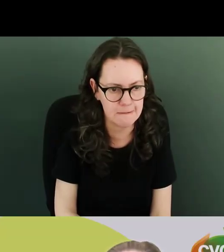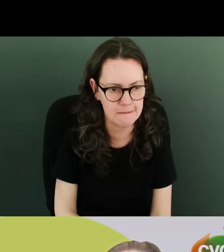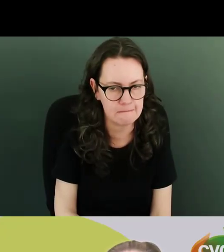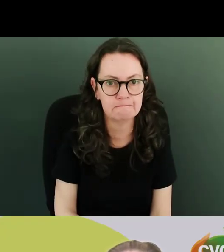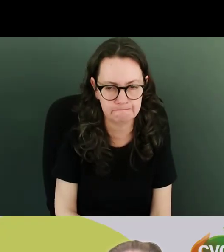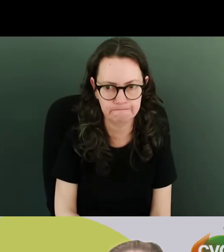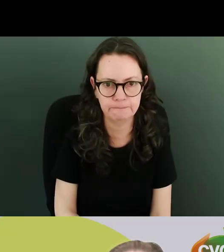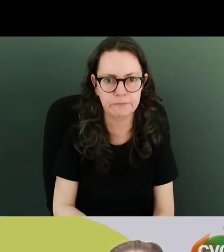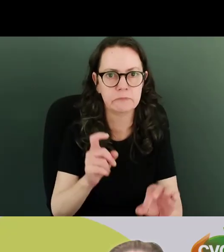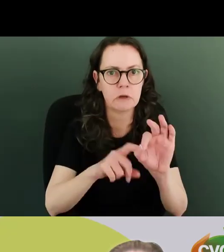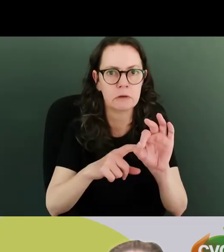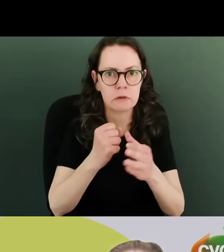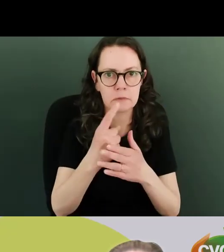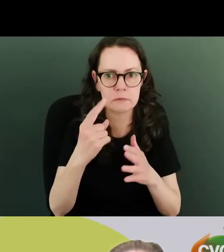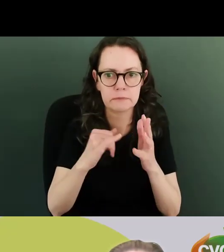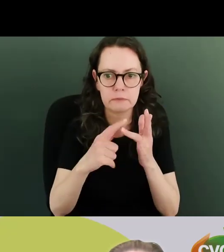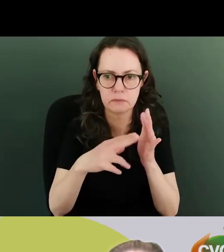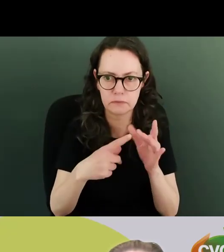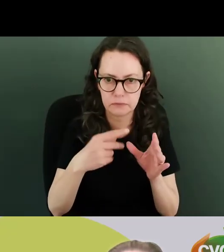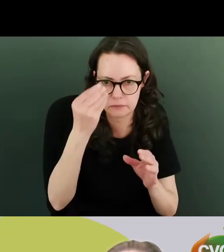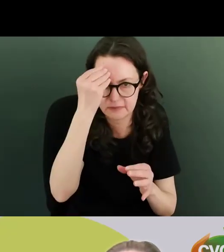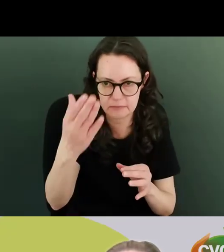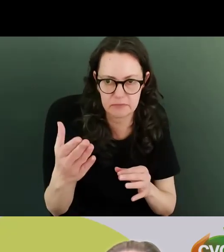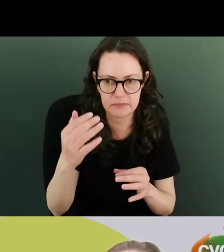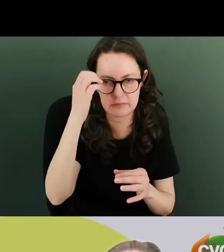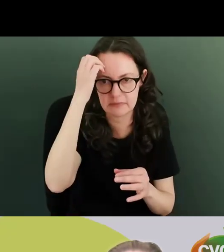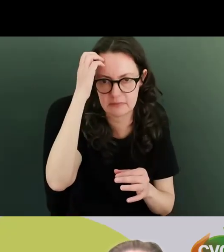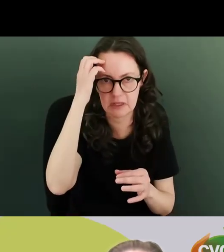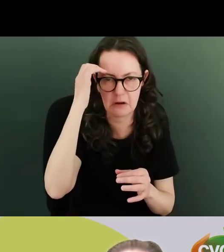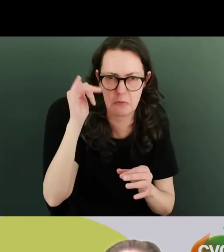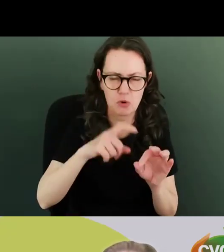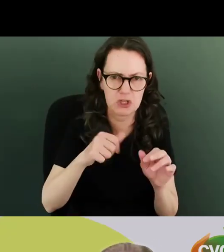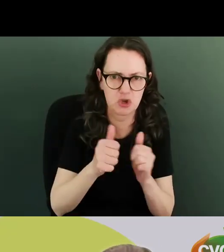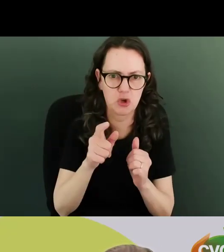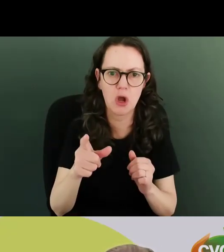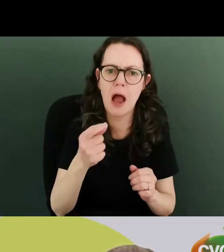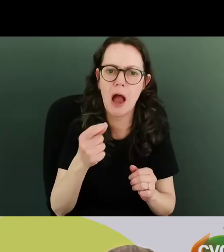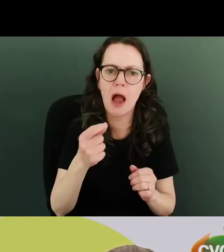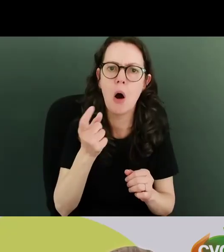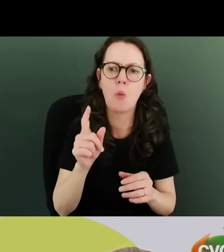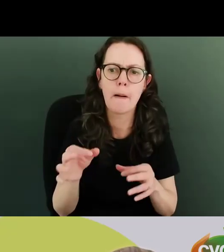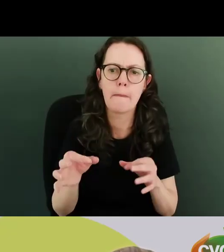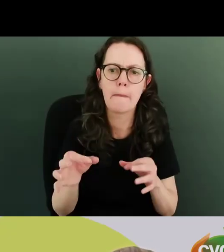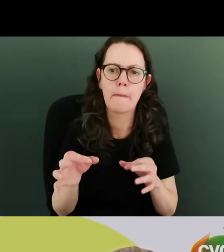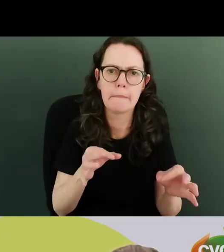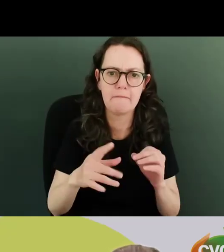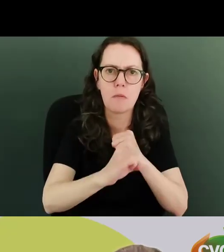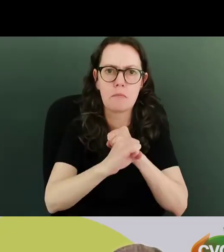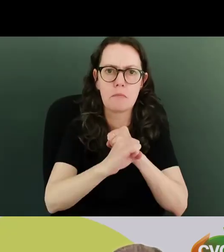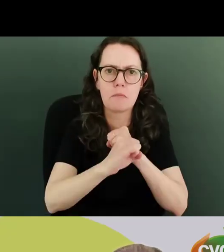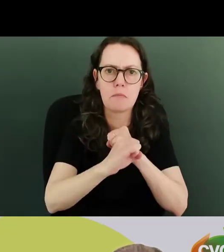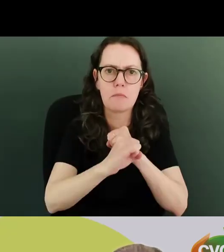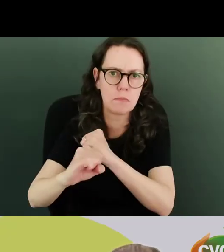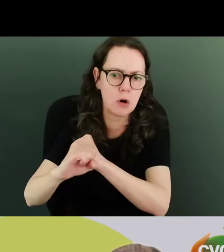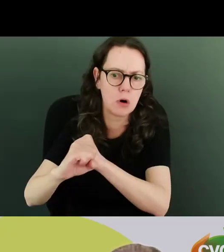Oh, so the first question, Sonia, this one's probably most appropriate for you. What's the plan for promoting and